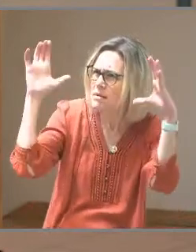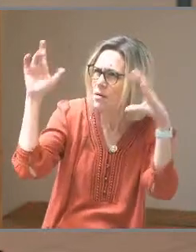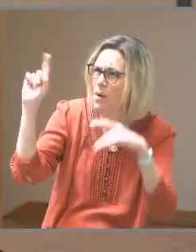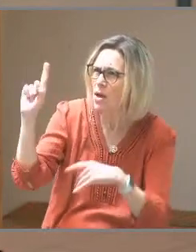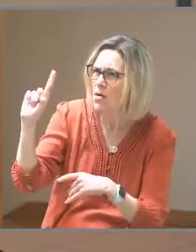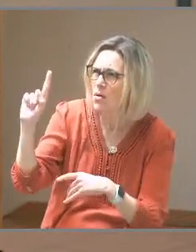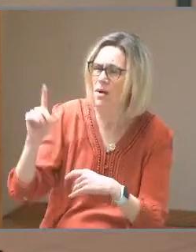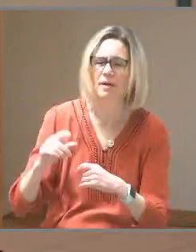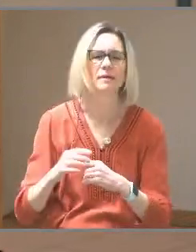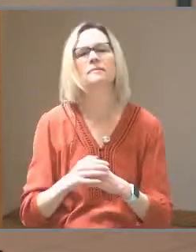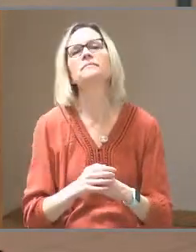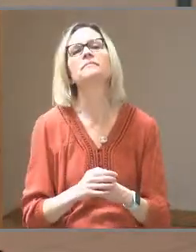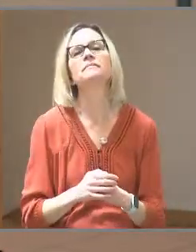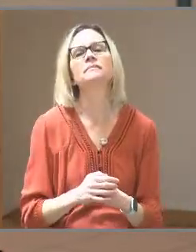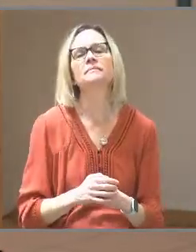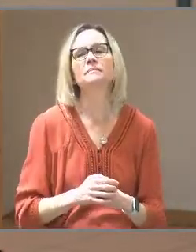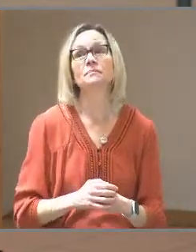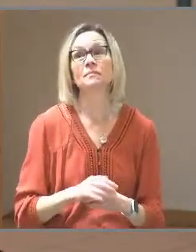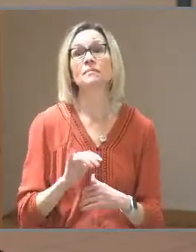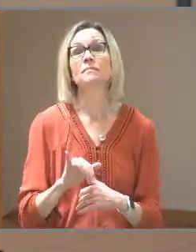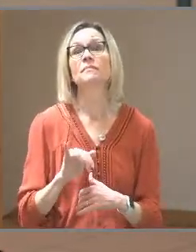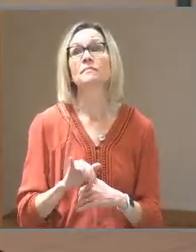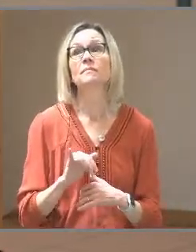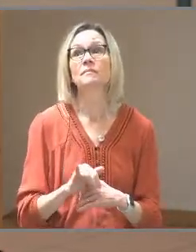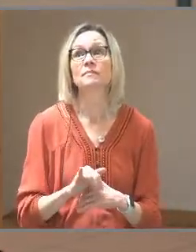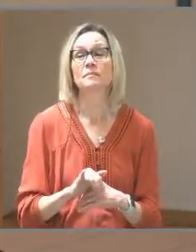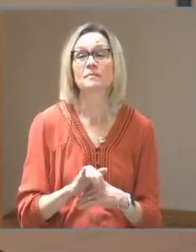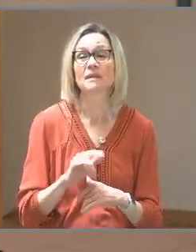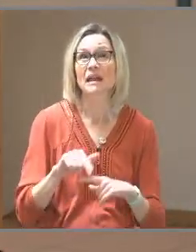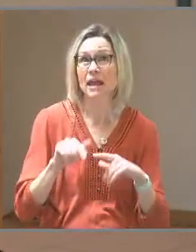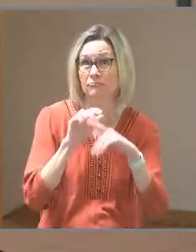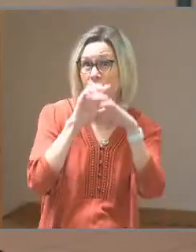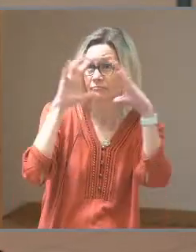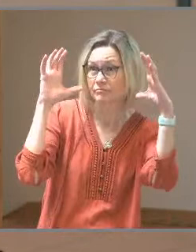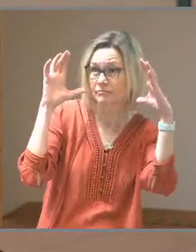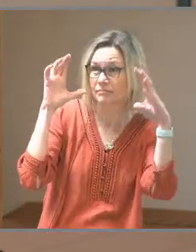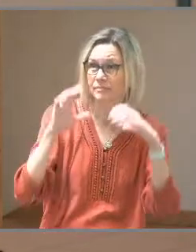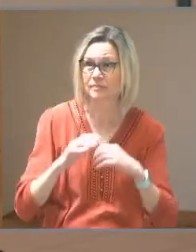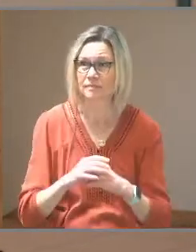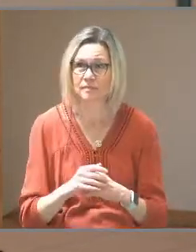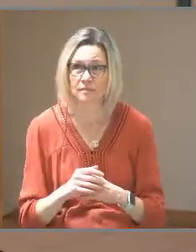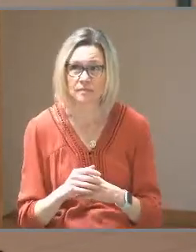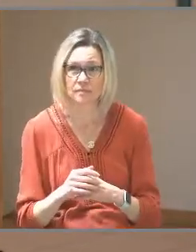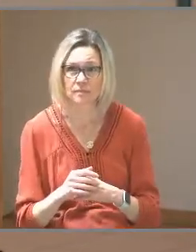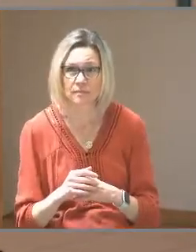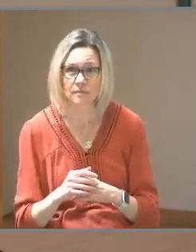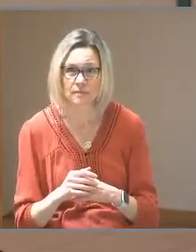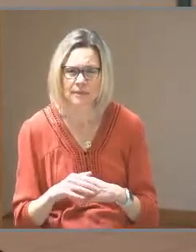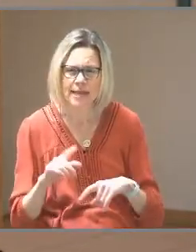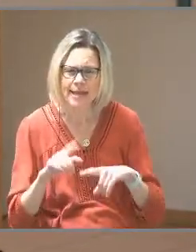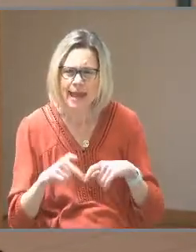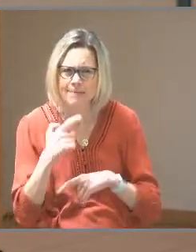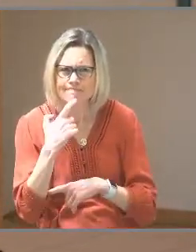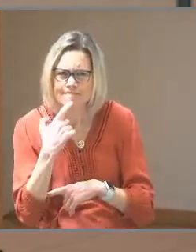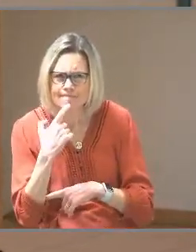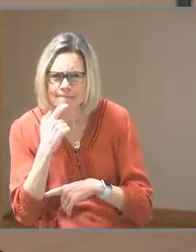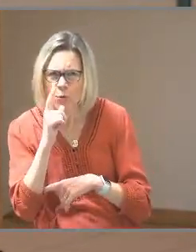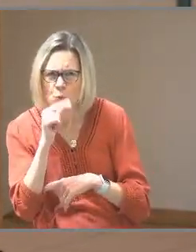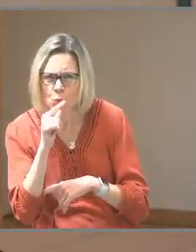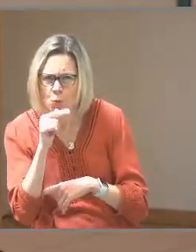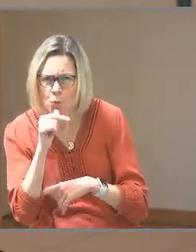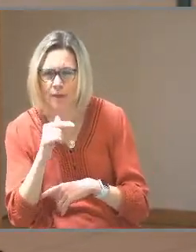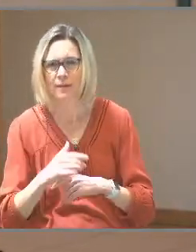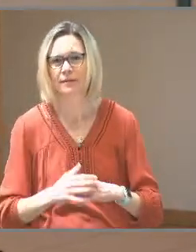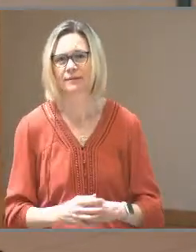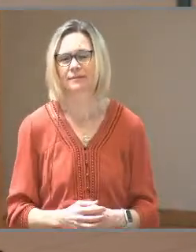You feel like you can recognize them, but you cannot really picture them in your mind. Say again. You can't put your finger on. You cannot put your finger on who